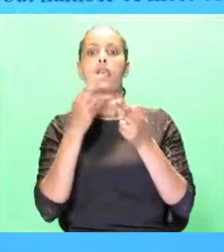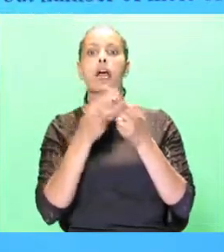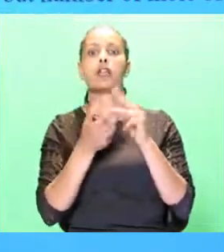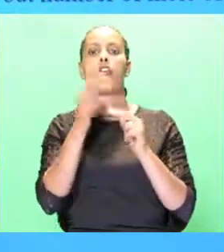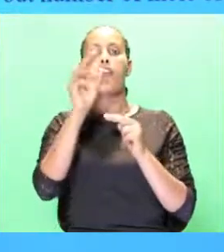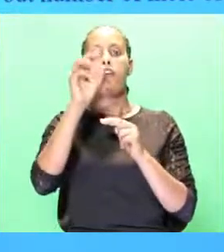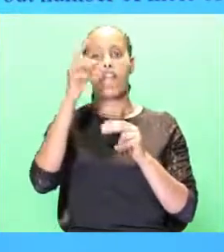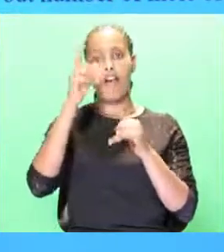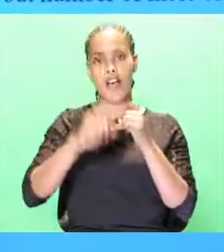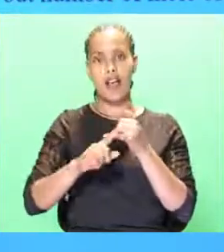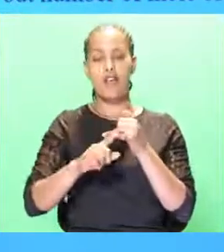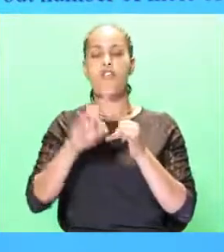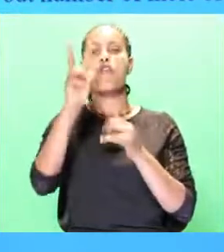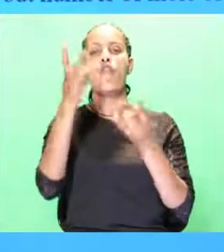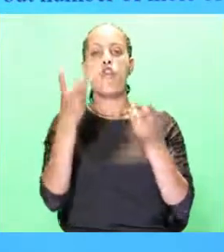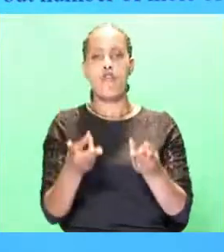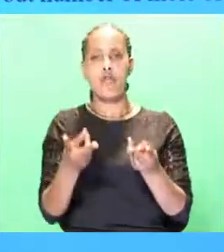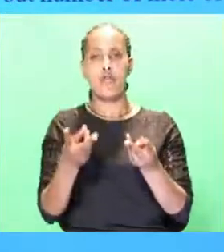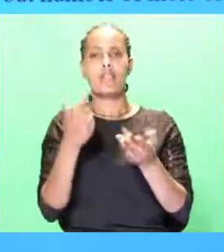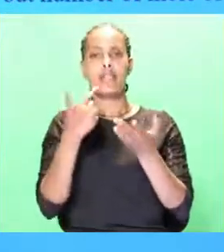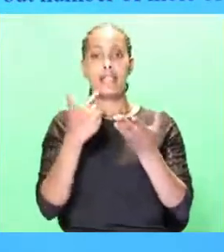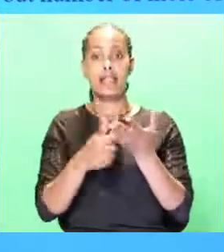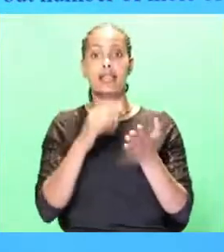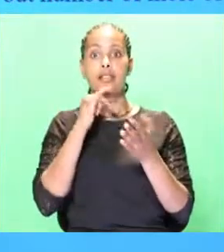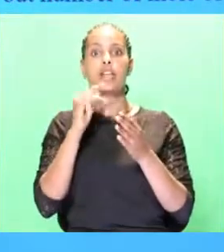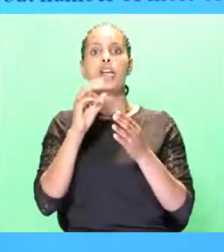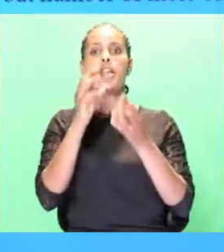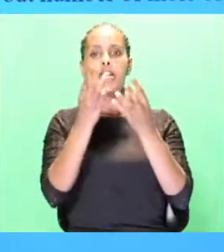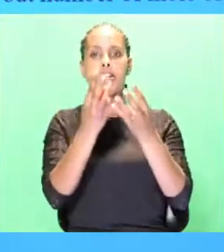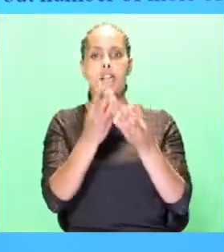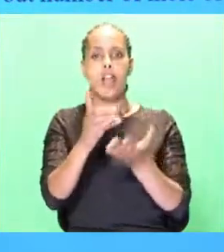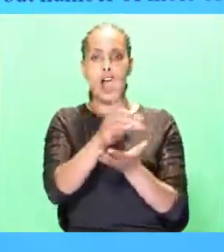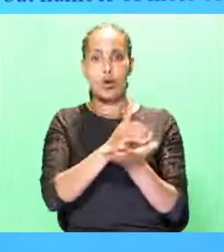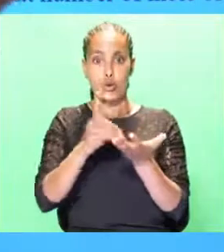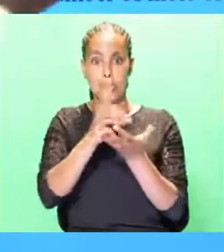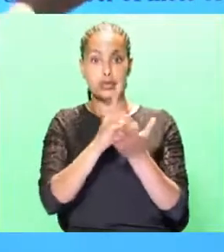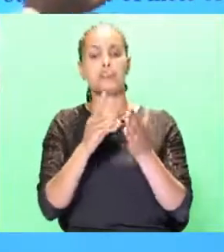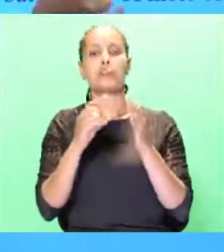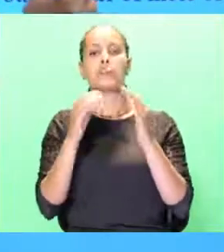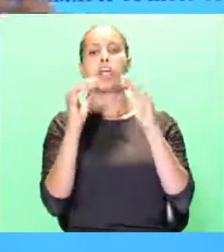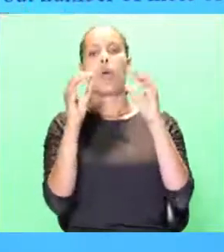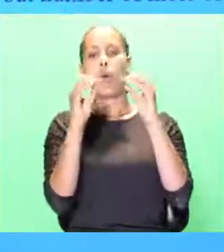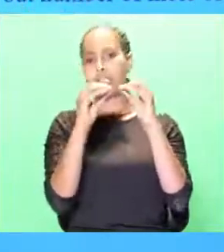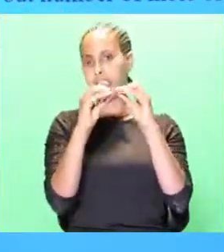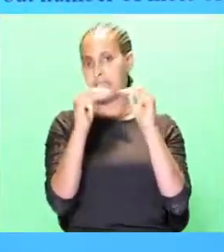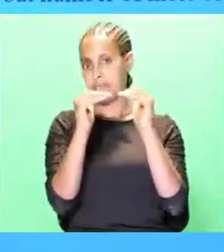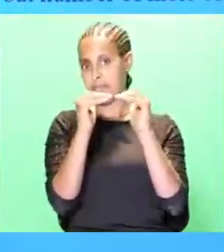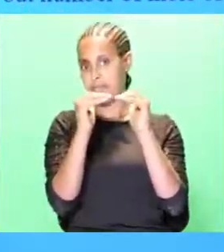2, final volume. This is dilution equation.